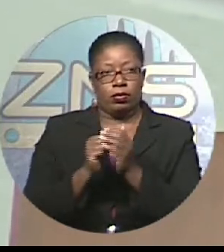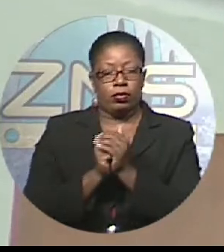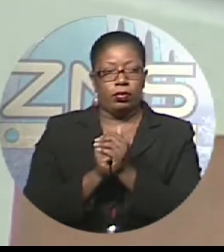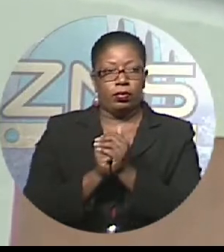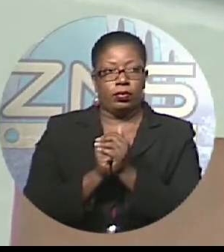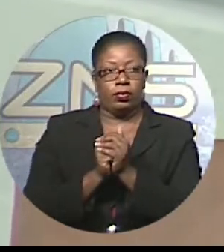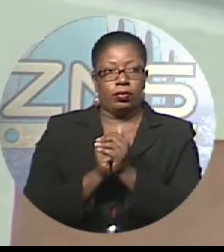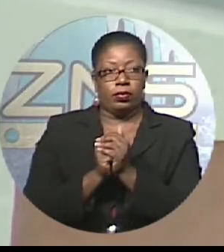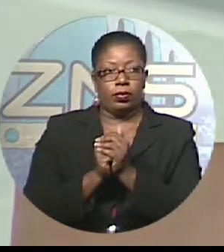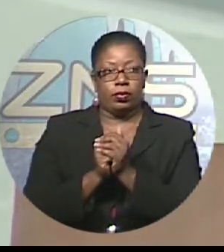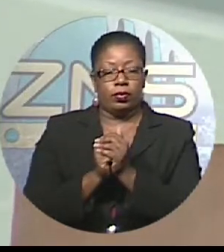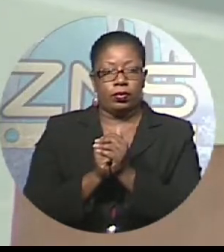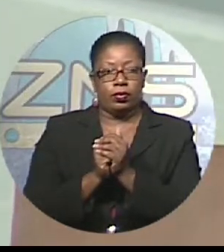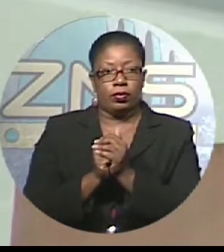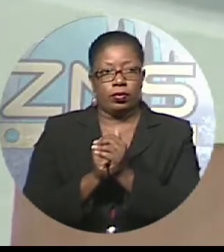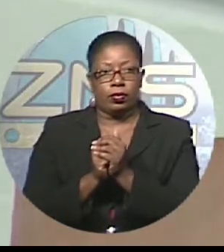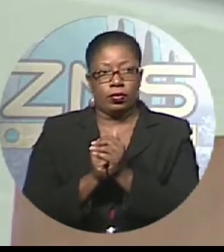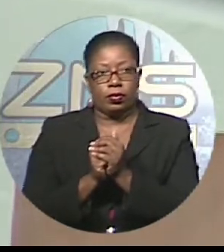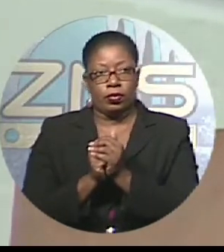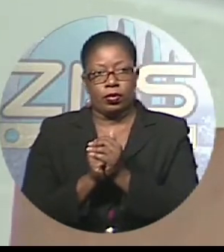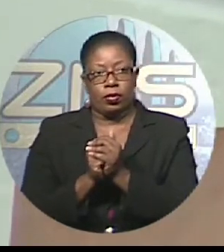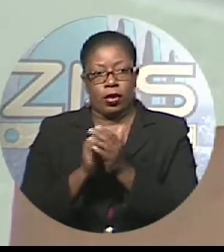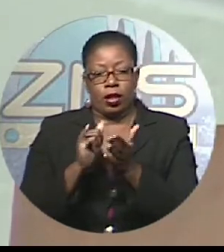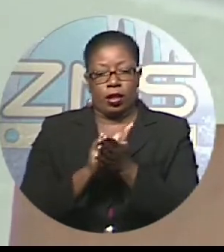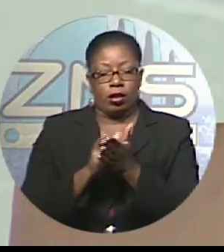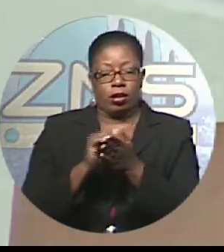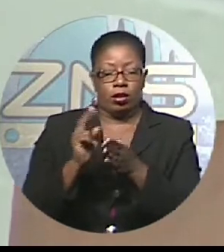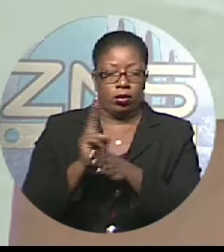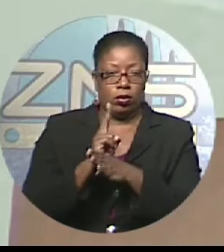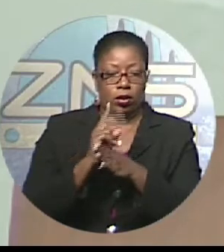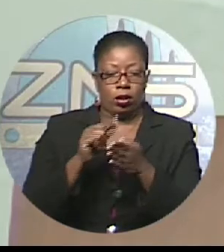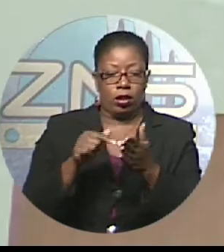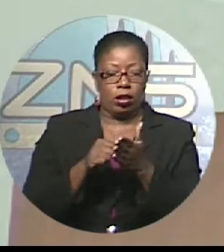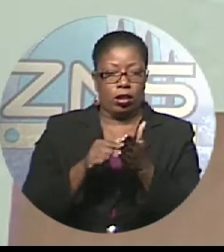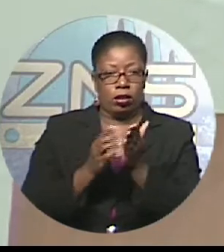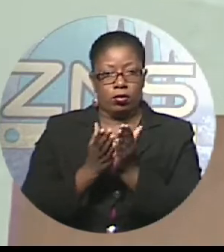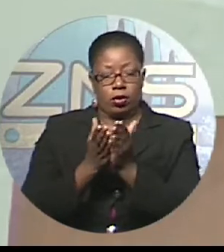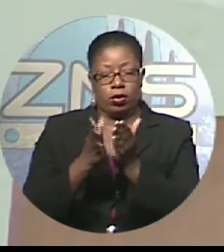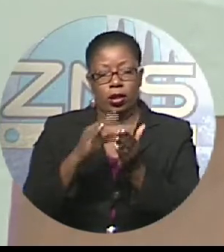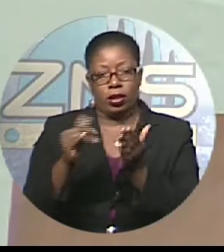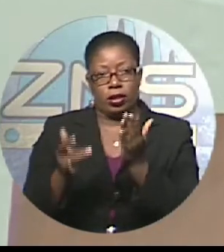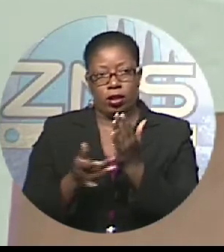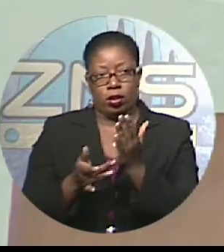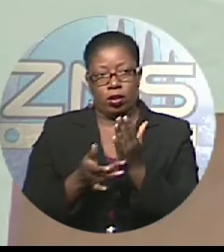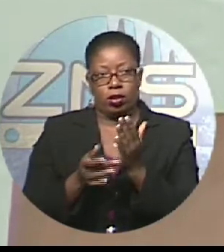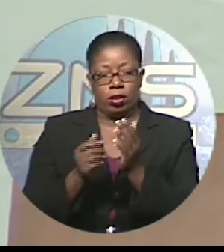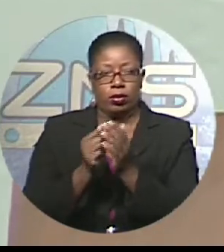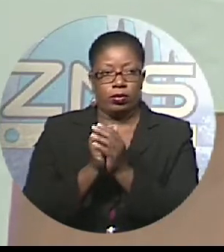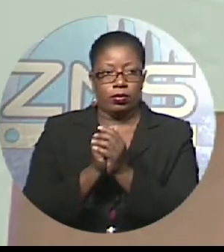of capabilities offered by these new sophisticated combat systems and technologies.